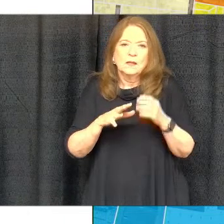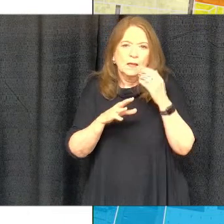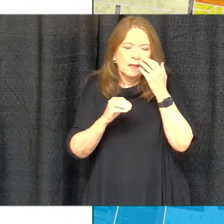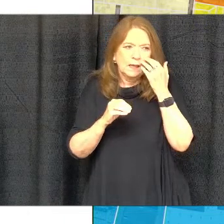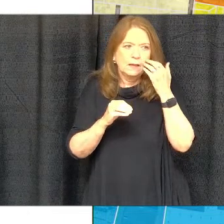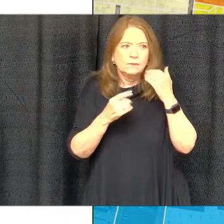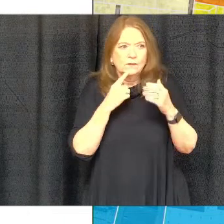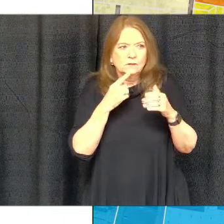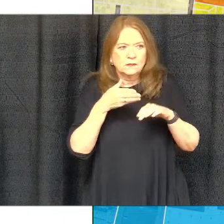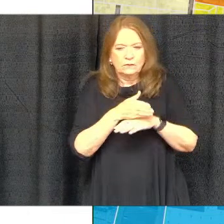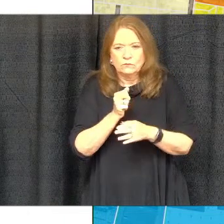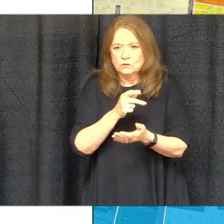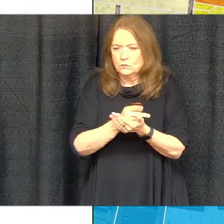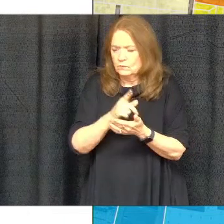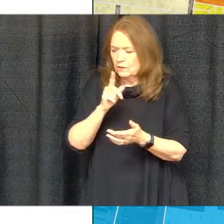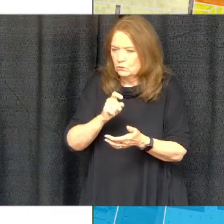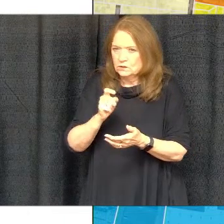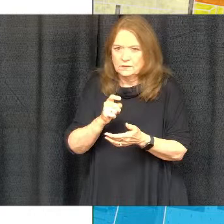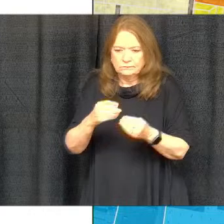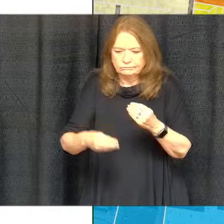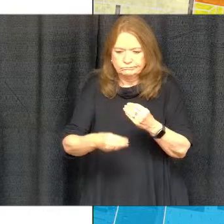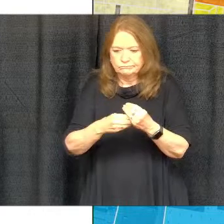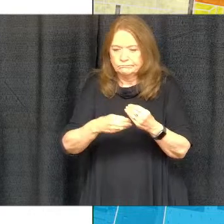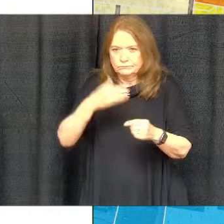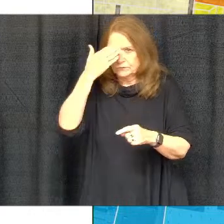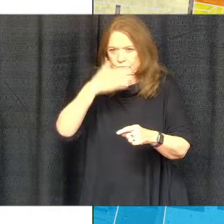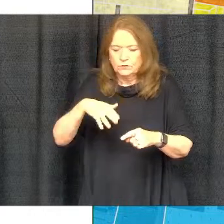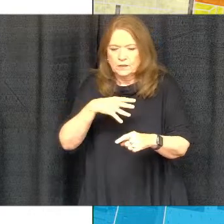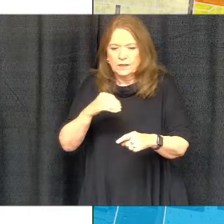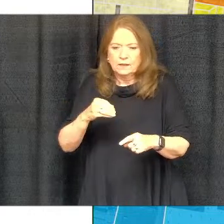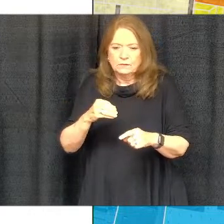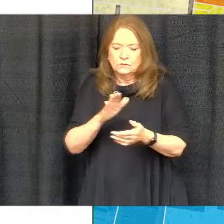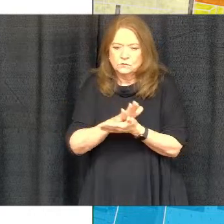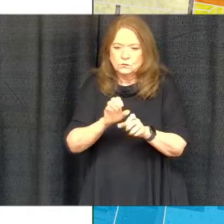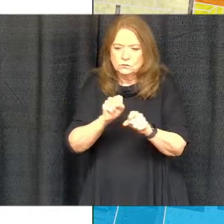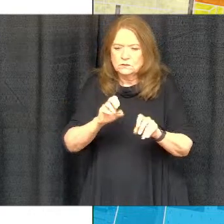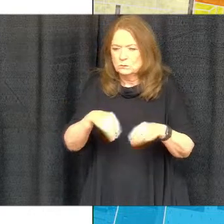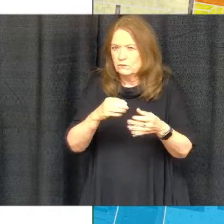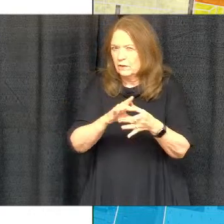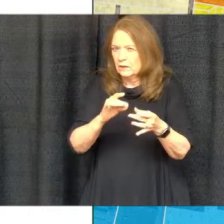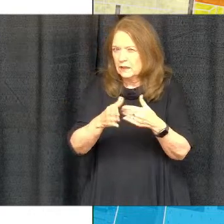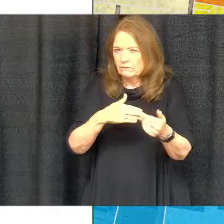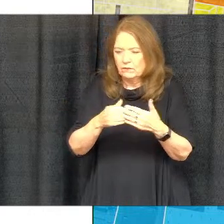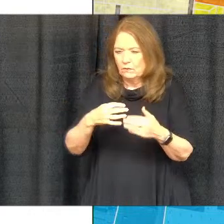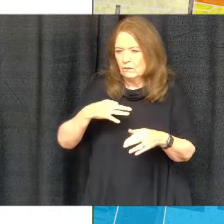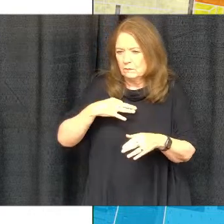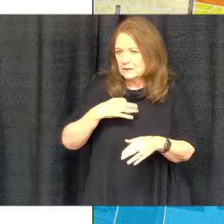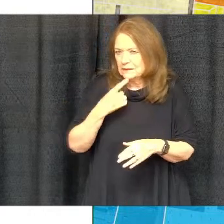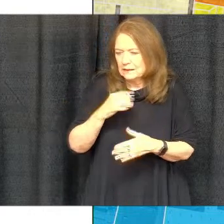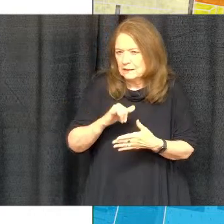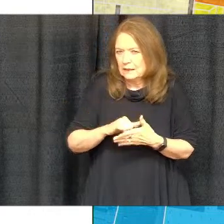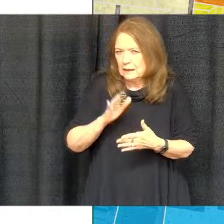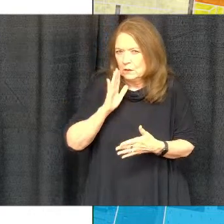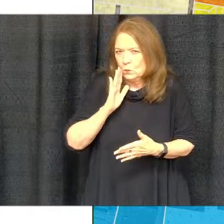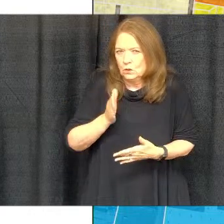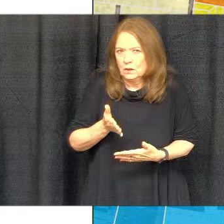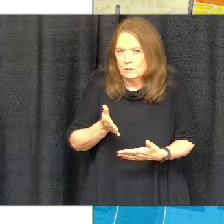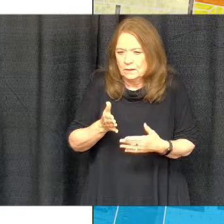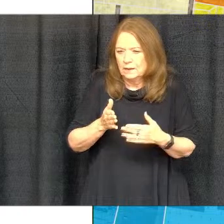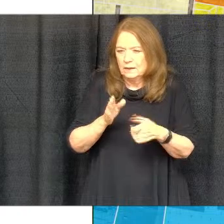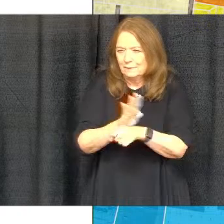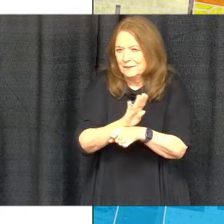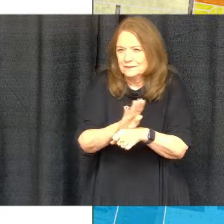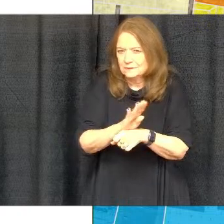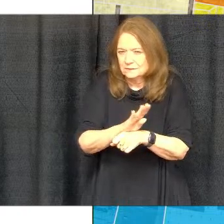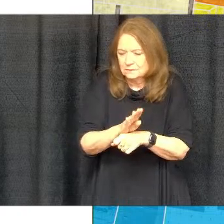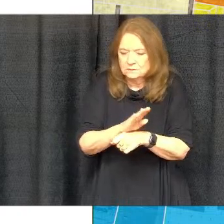once it's approved. And the school system provided comments, even though the applicant has stated it is going to be a commercial use